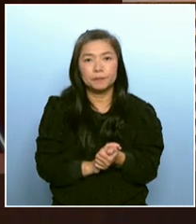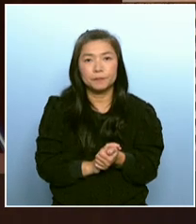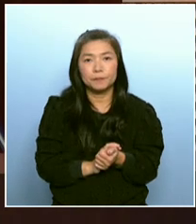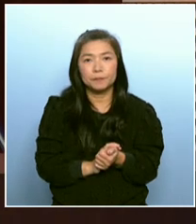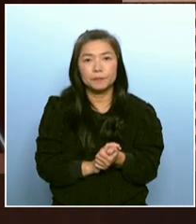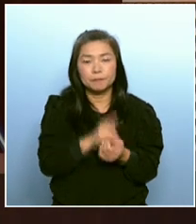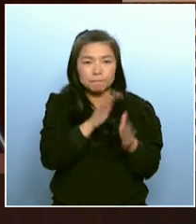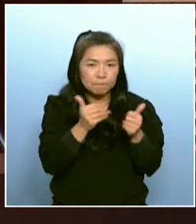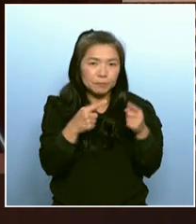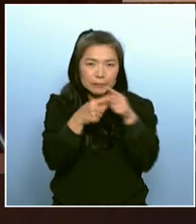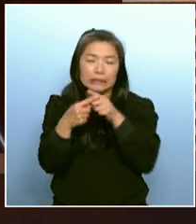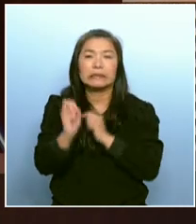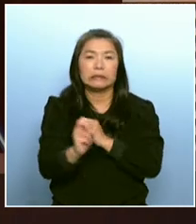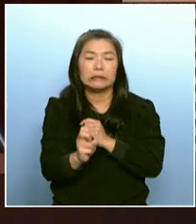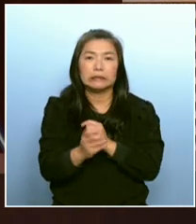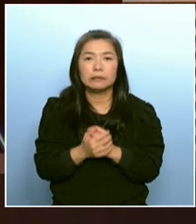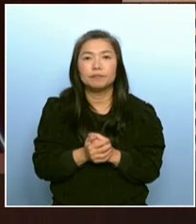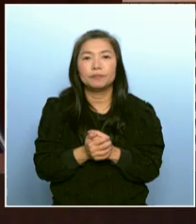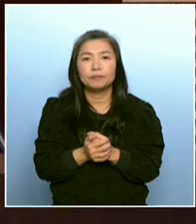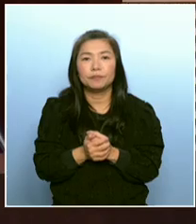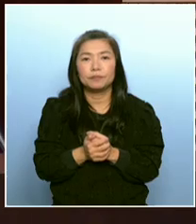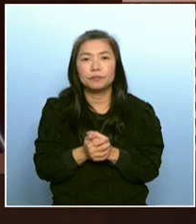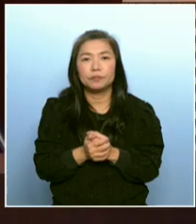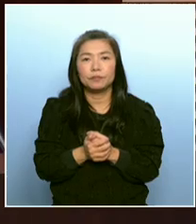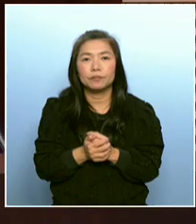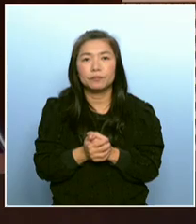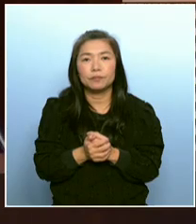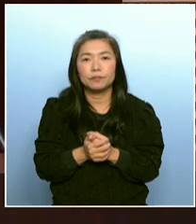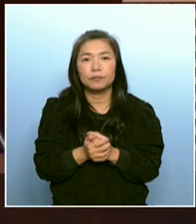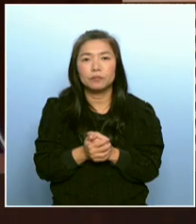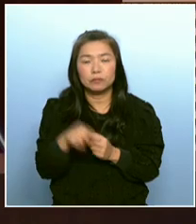in terms of the number of participants and beneficiaries.